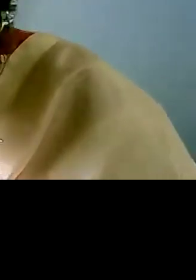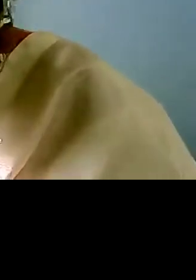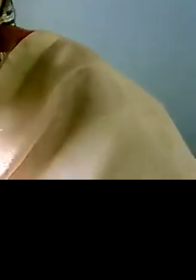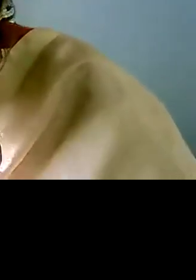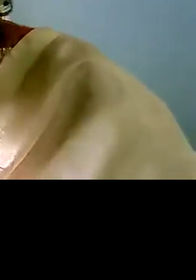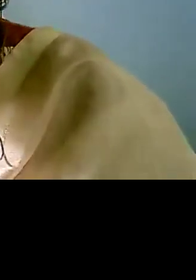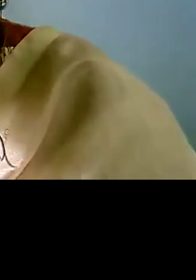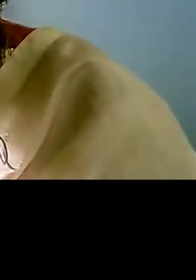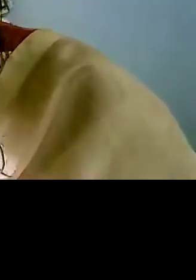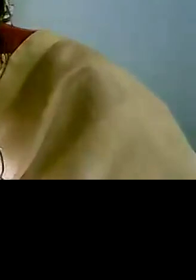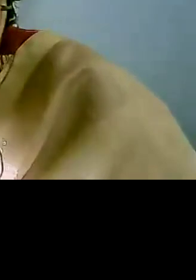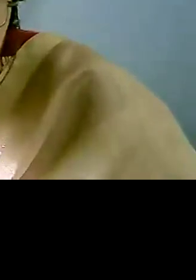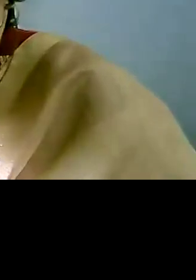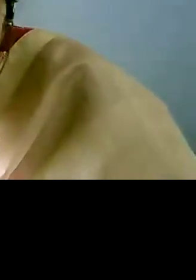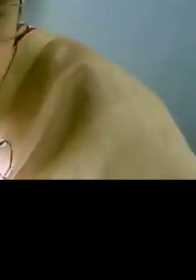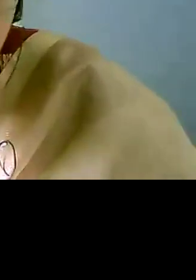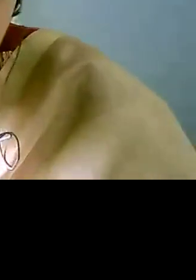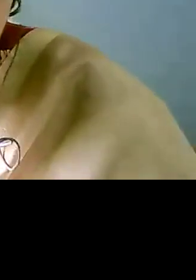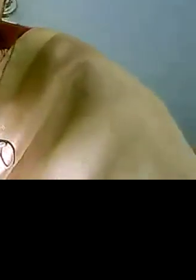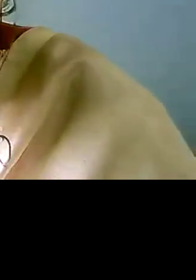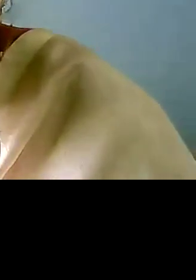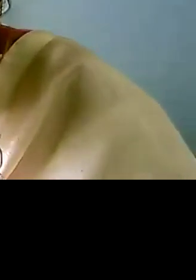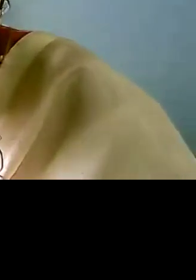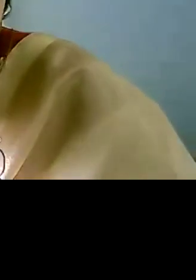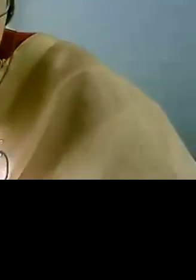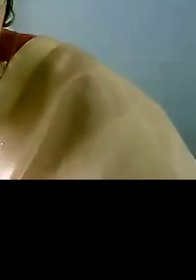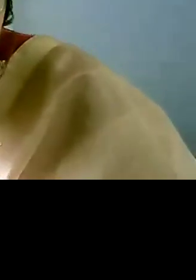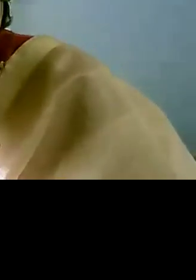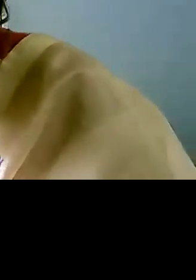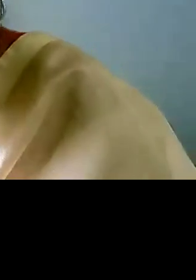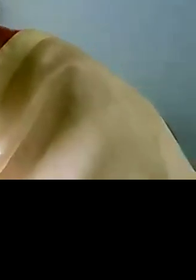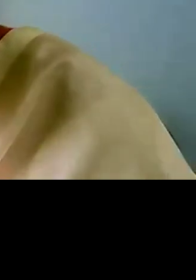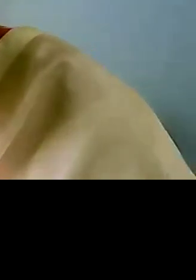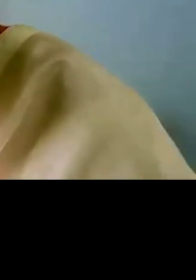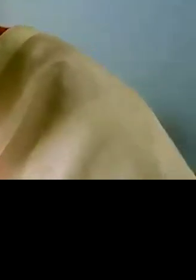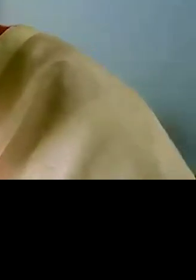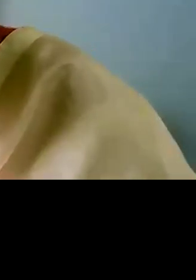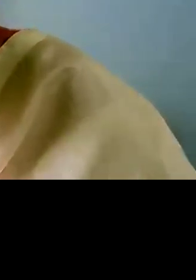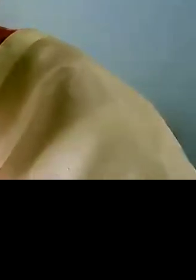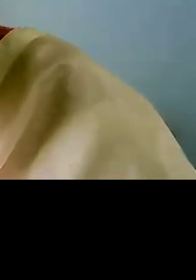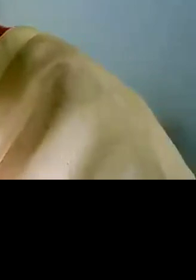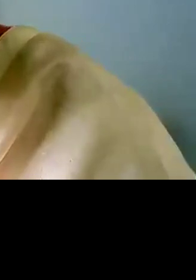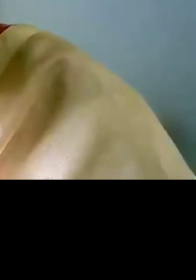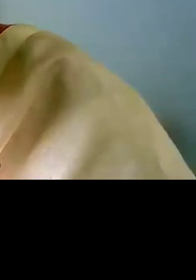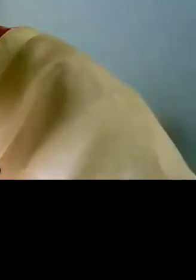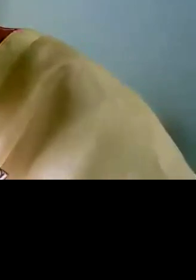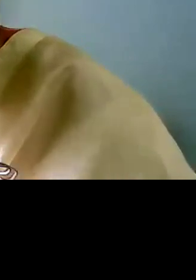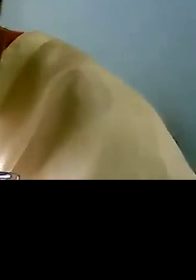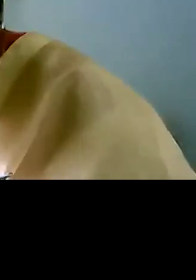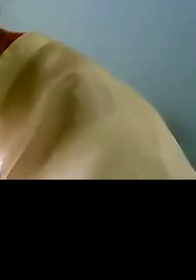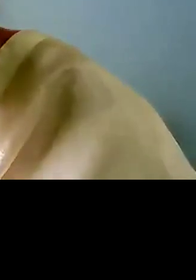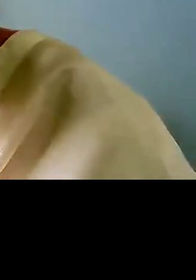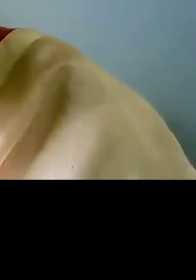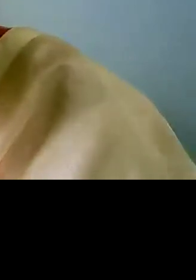ensuring that all these events are taking place and helping me out in putting up this program on, in spite of me missing out on